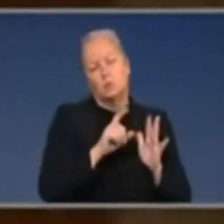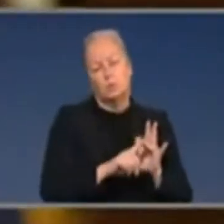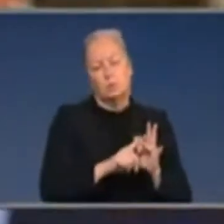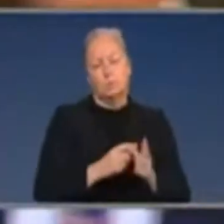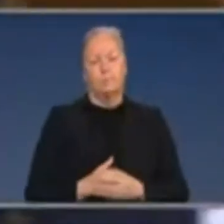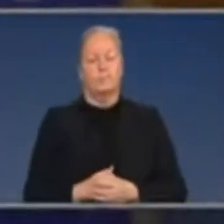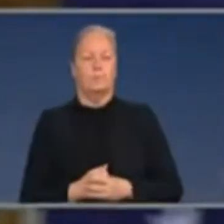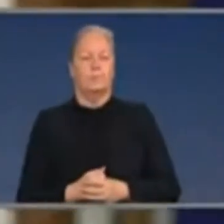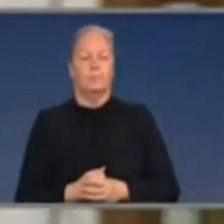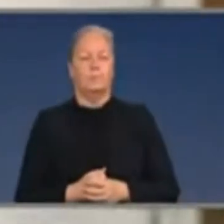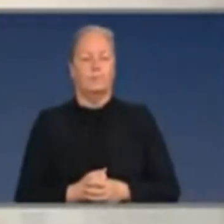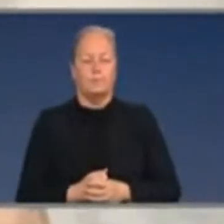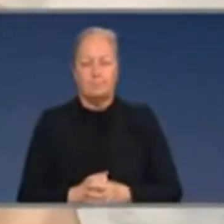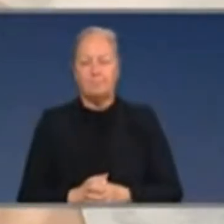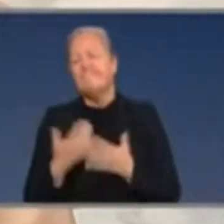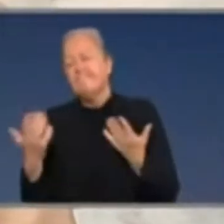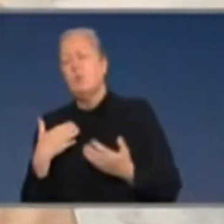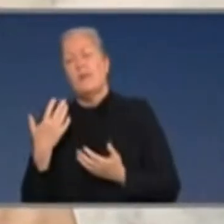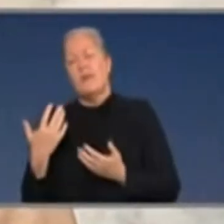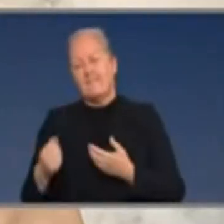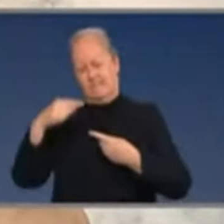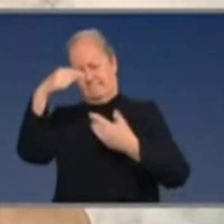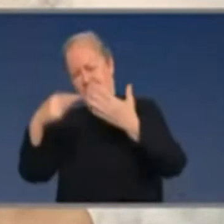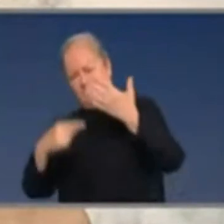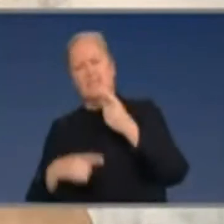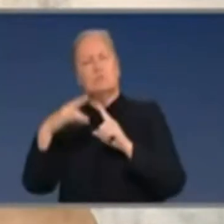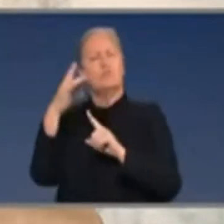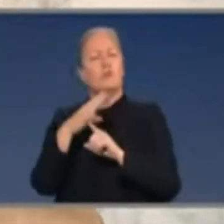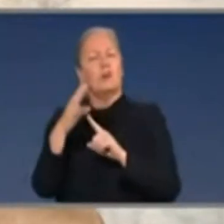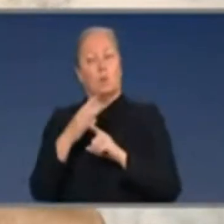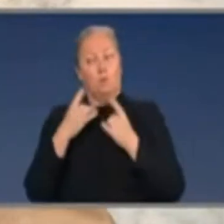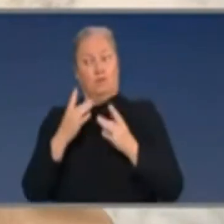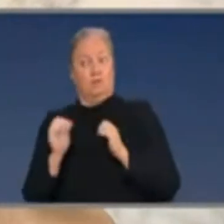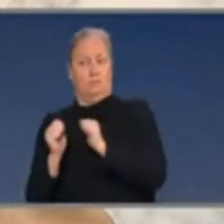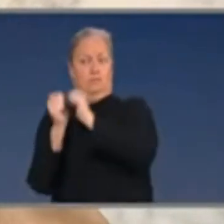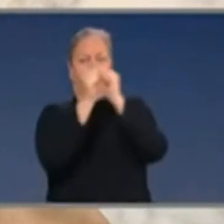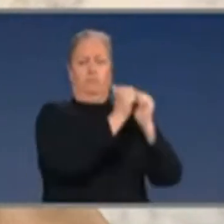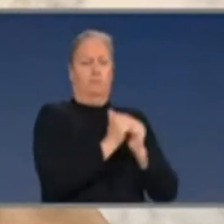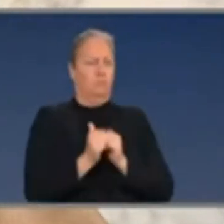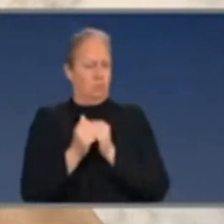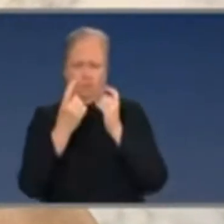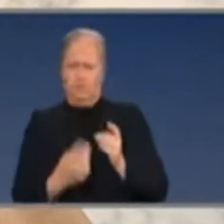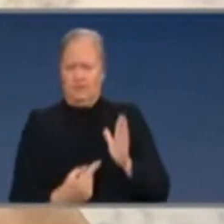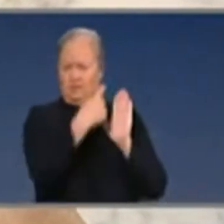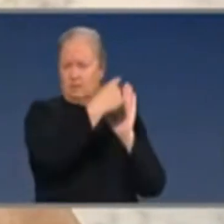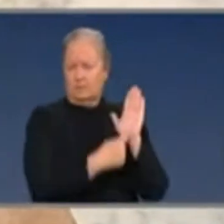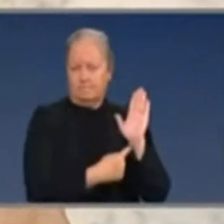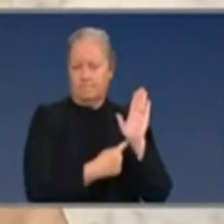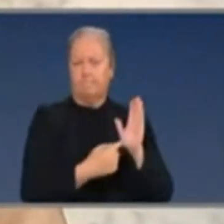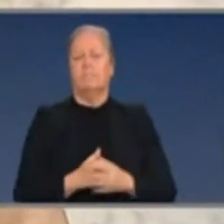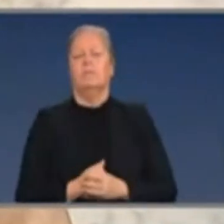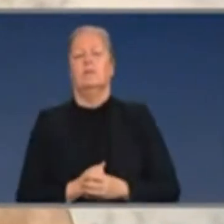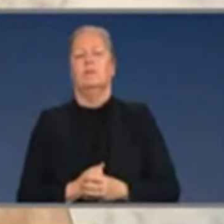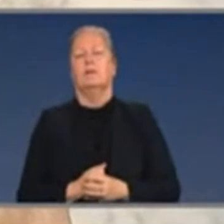there are the key priority areas that are identified in the agreement, and let